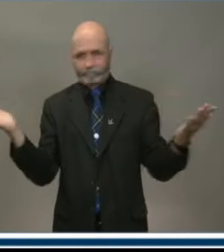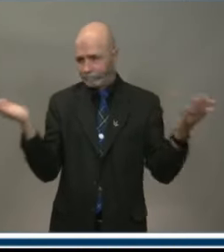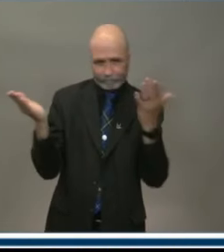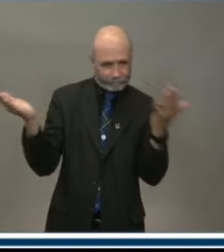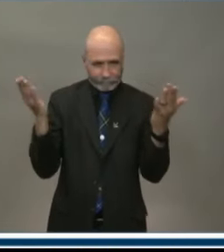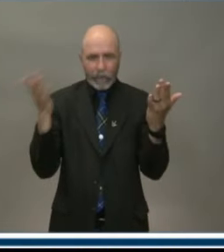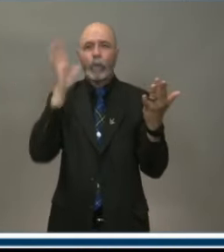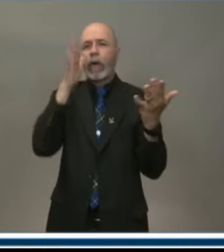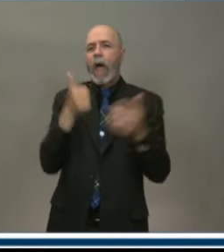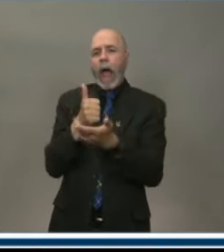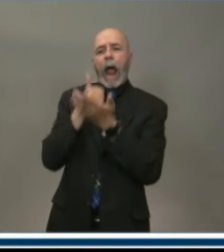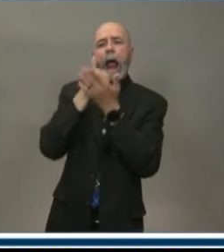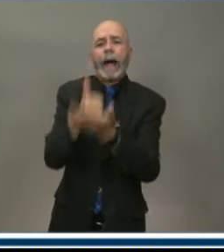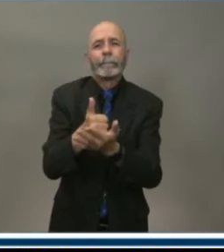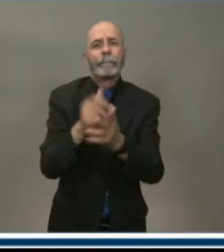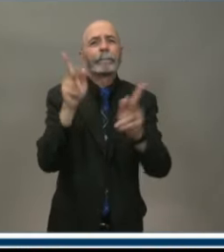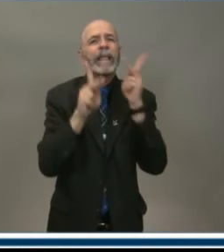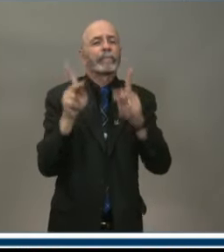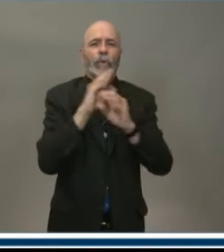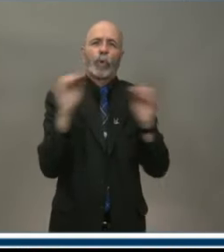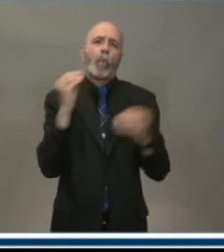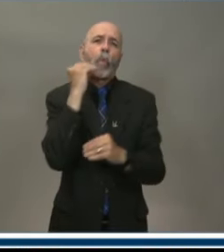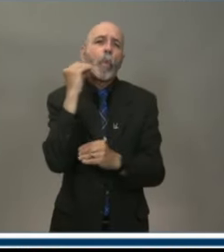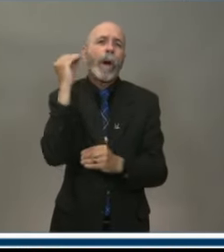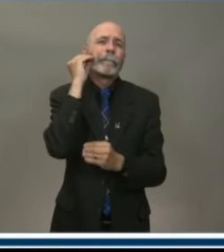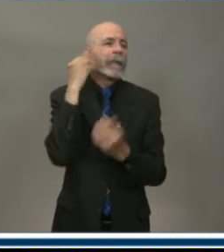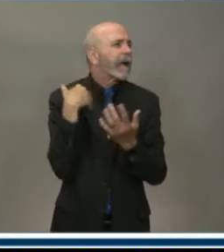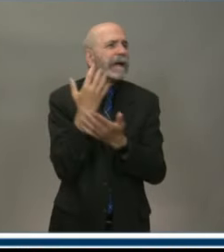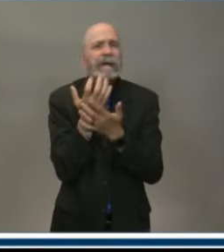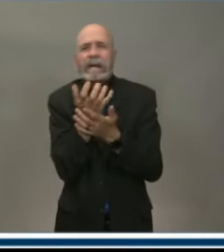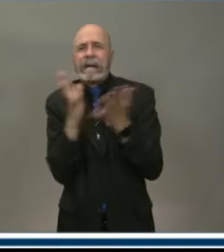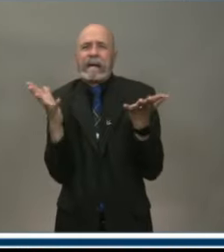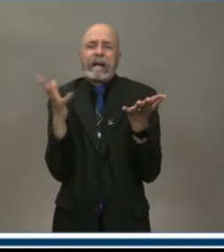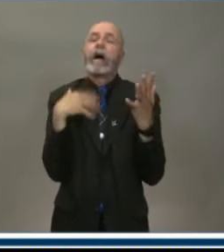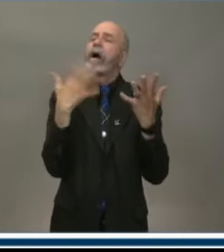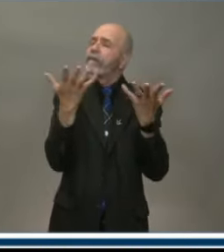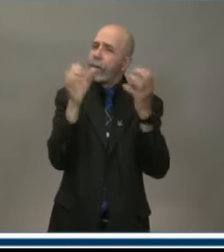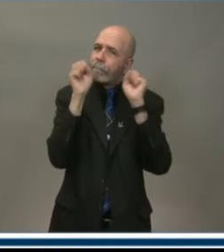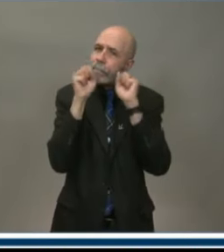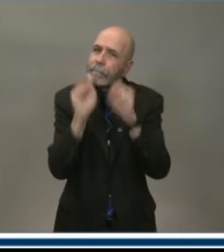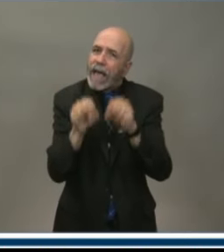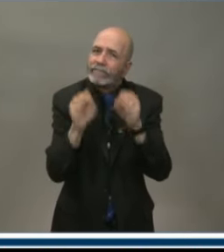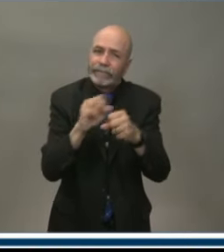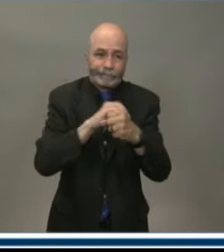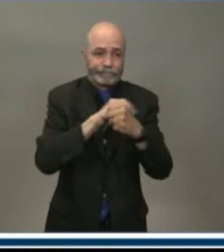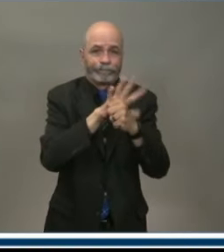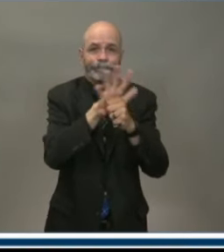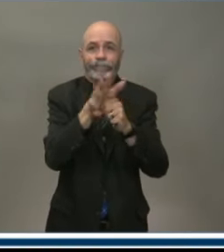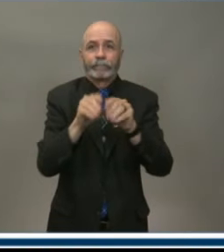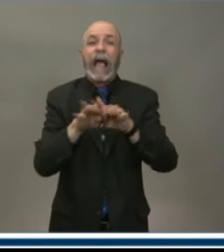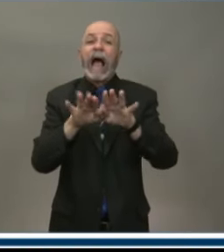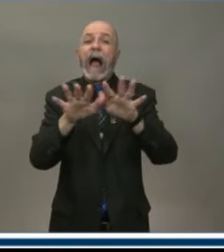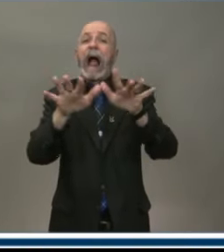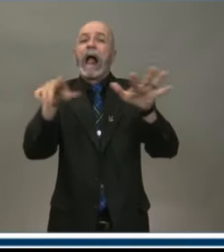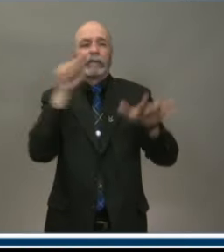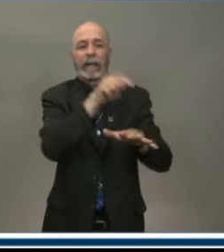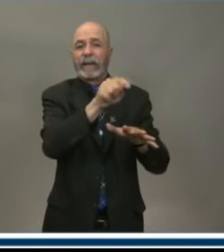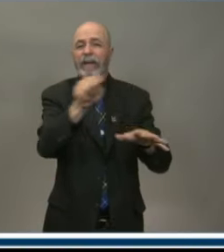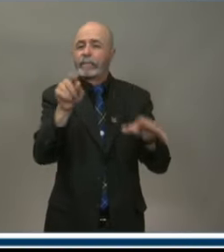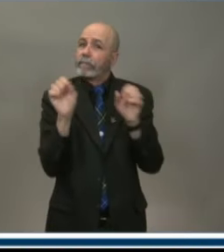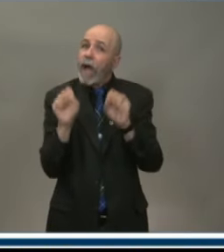population in HRM, knowing that there's quite possibly COVID virus circulating through that